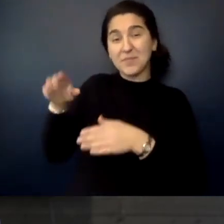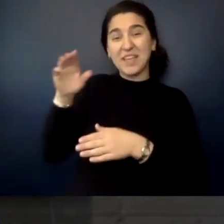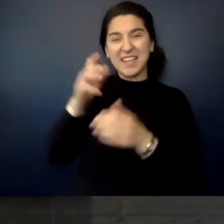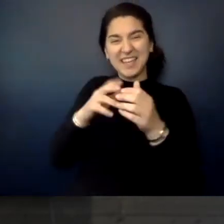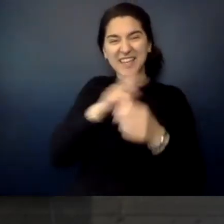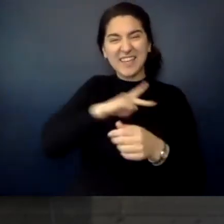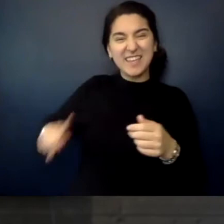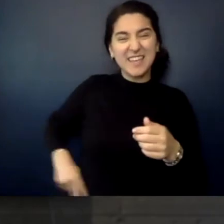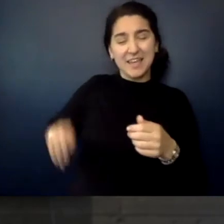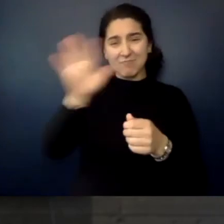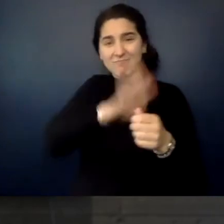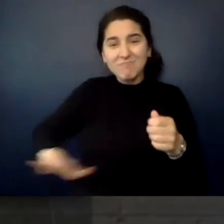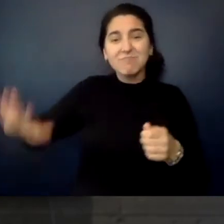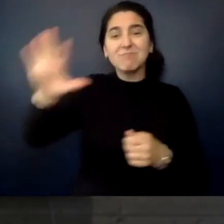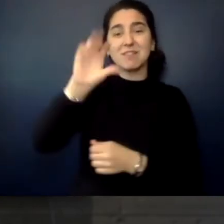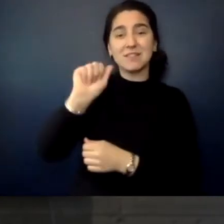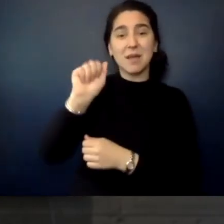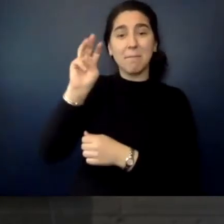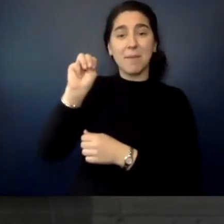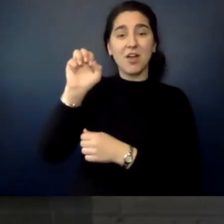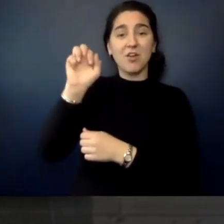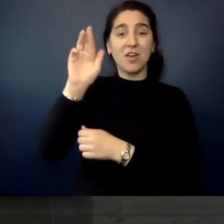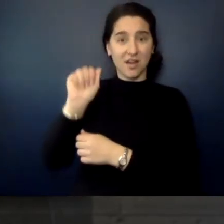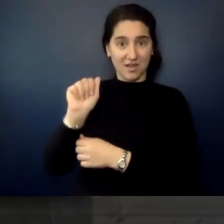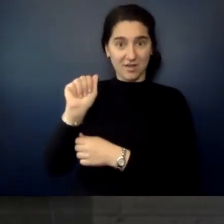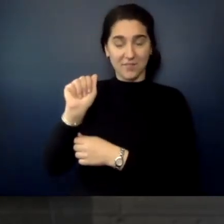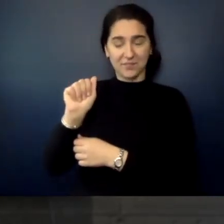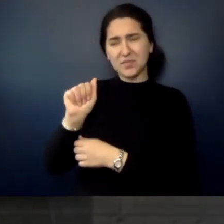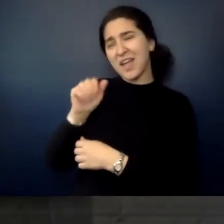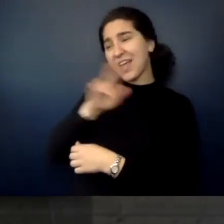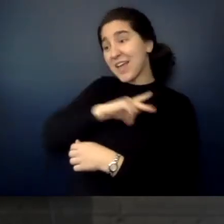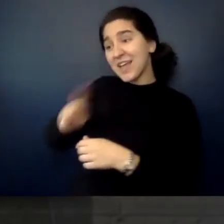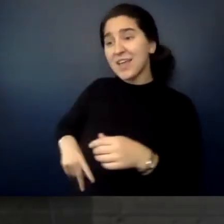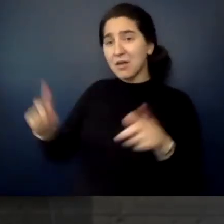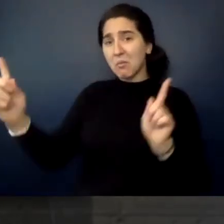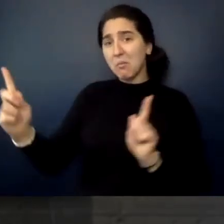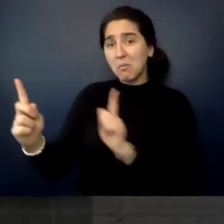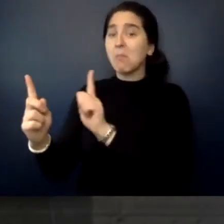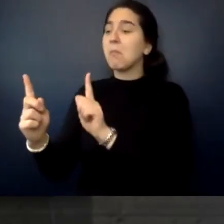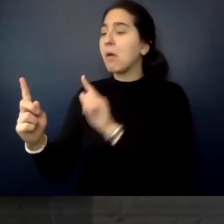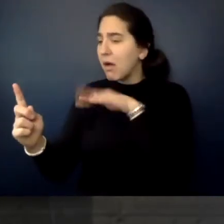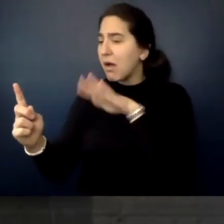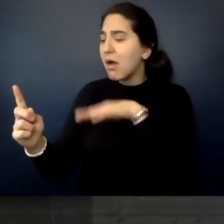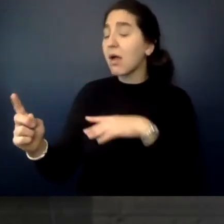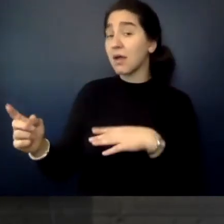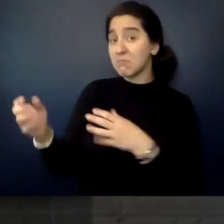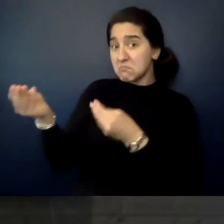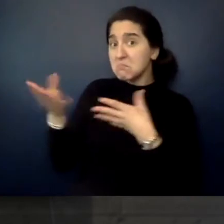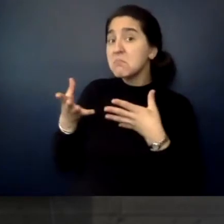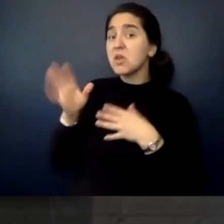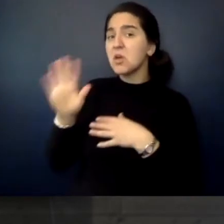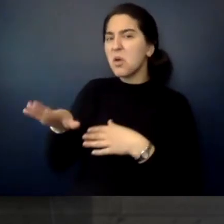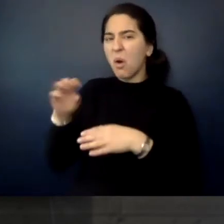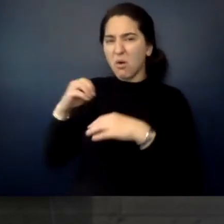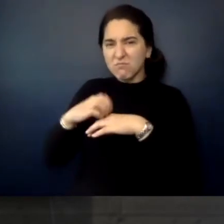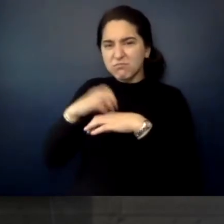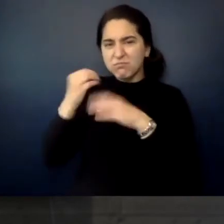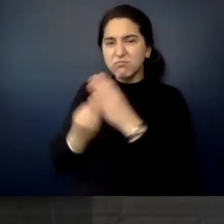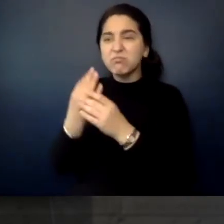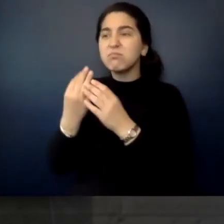Naboth, "Let me have your vineyard to use for a vegetable garden, since it is so close to my